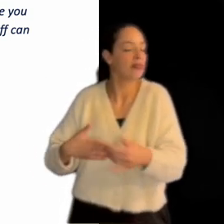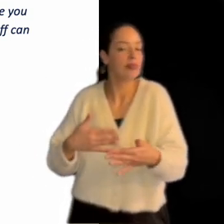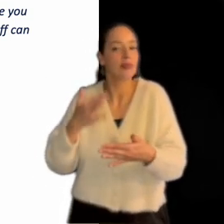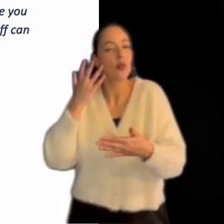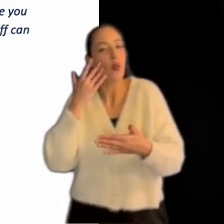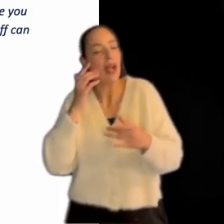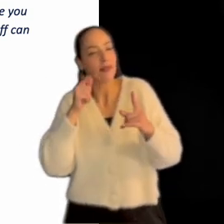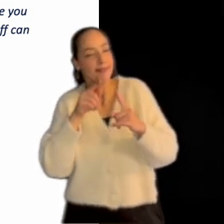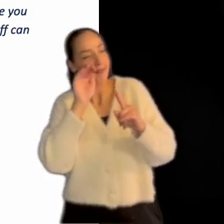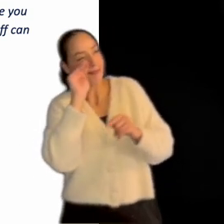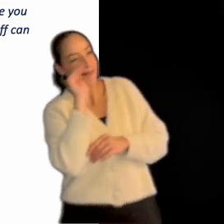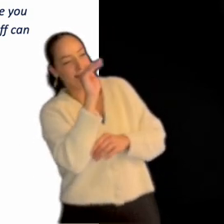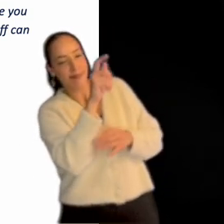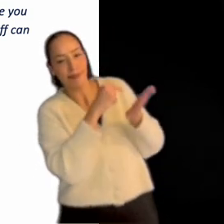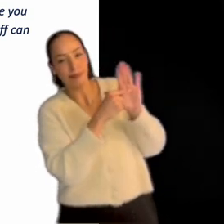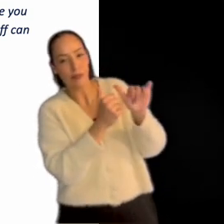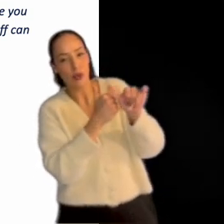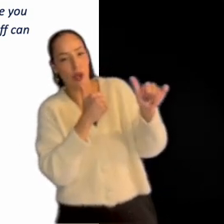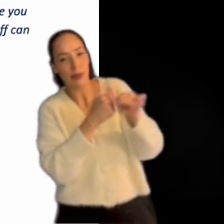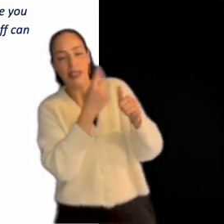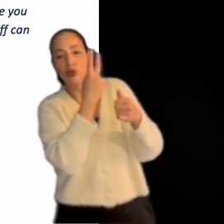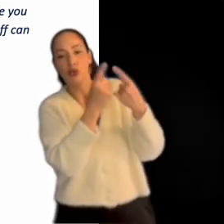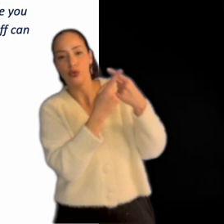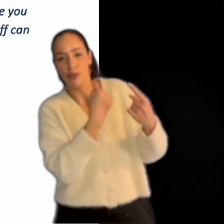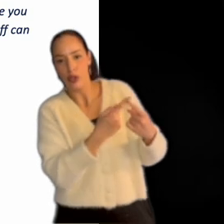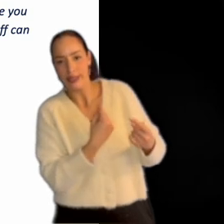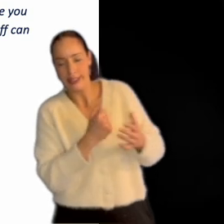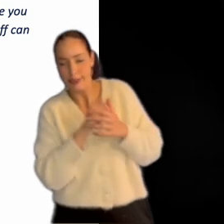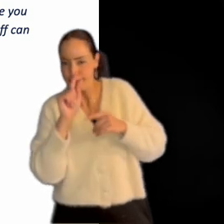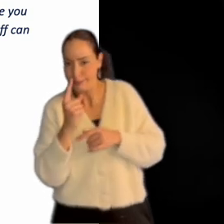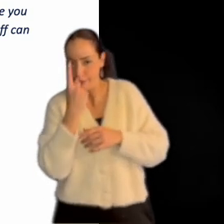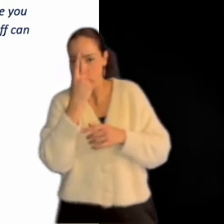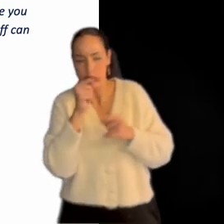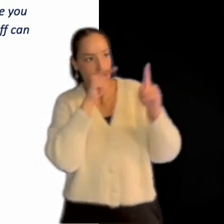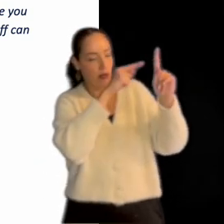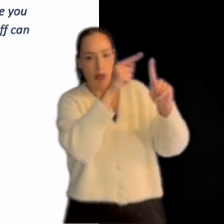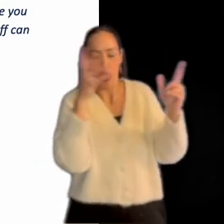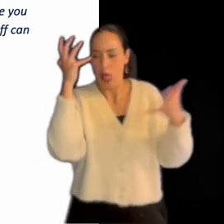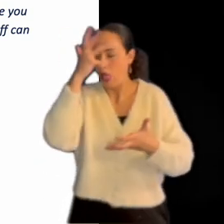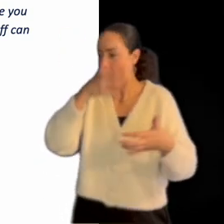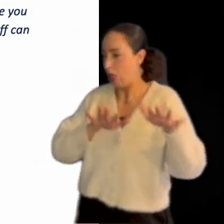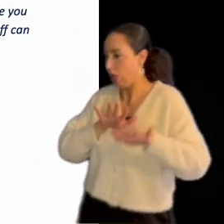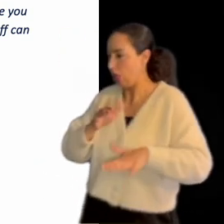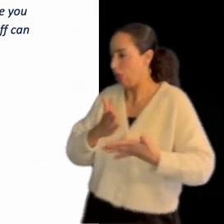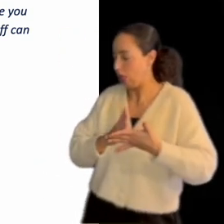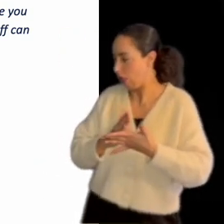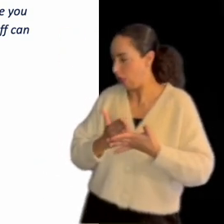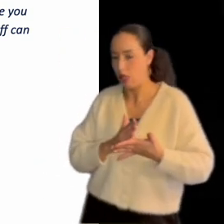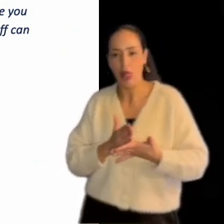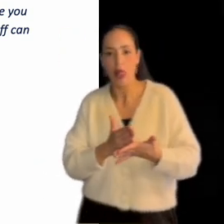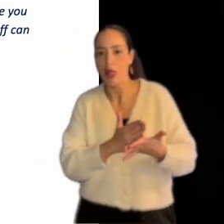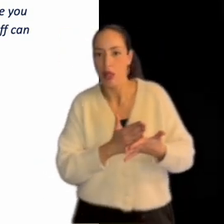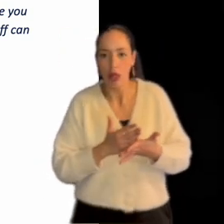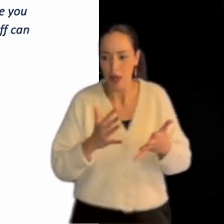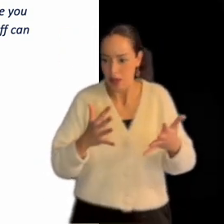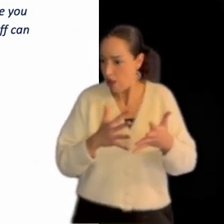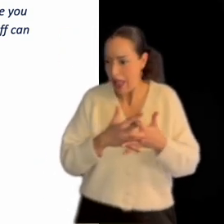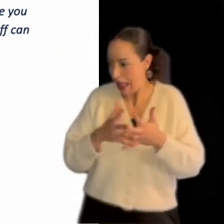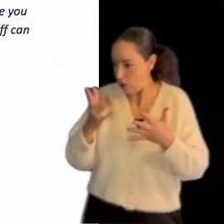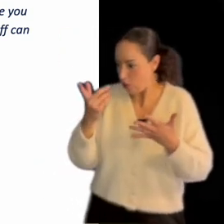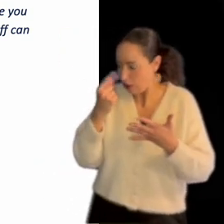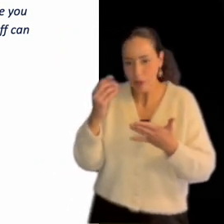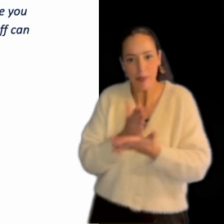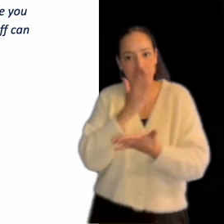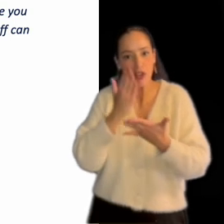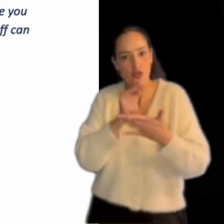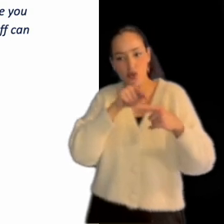two responses emerged. The first, confusion and uncertainty. How else can we enforce the rules? They are the law, and as